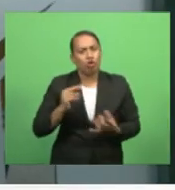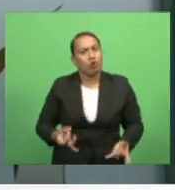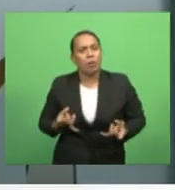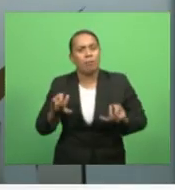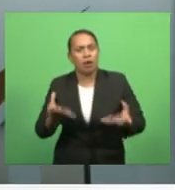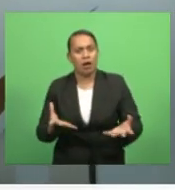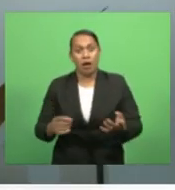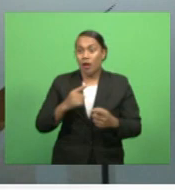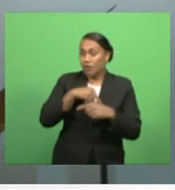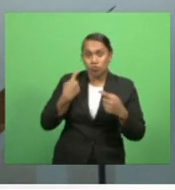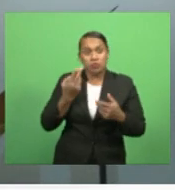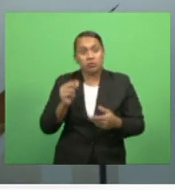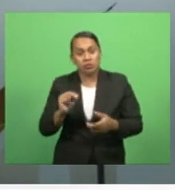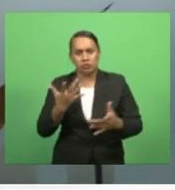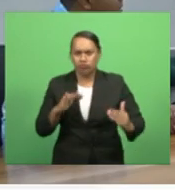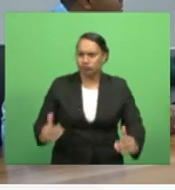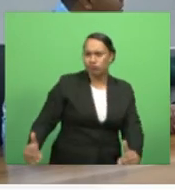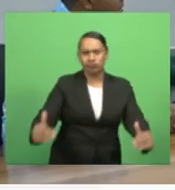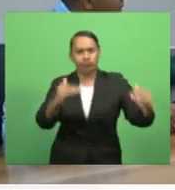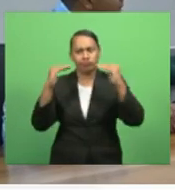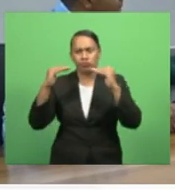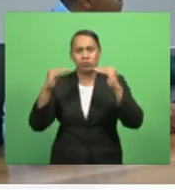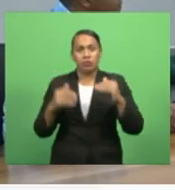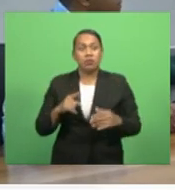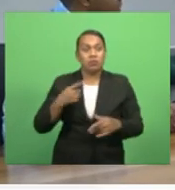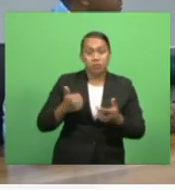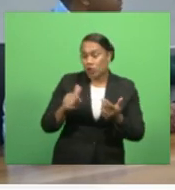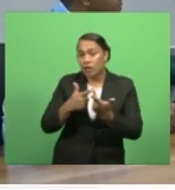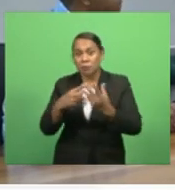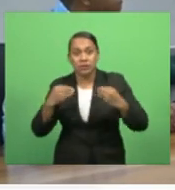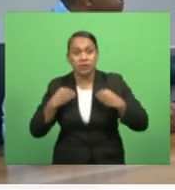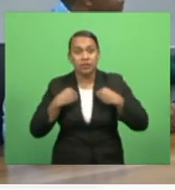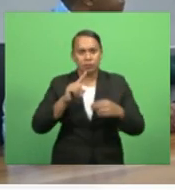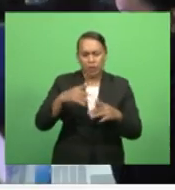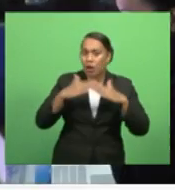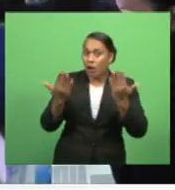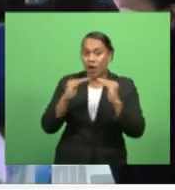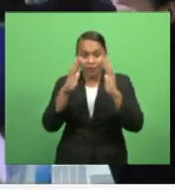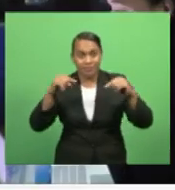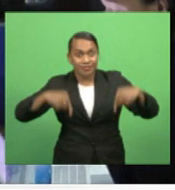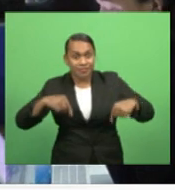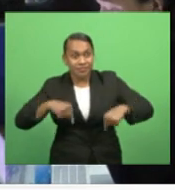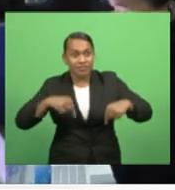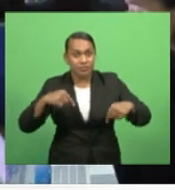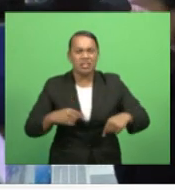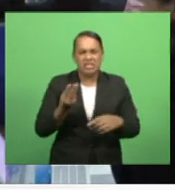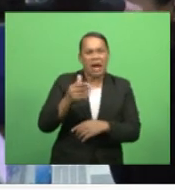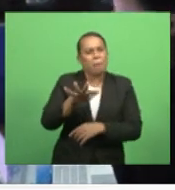in a somewhat stagnant market, the CEO says home is where the financing may be. So we've got some